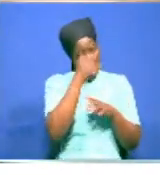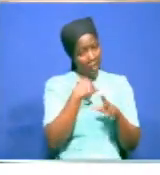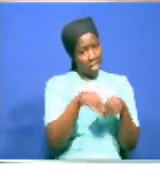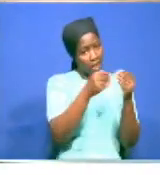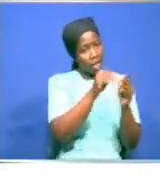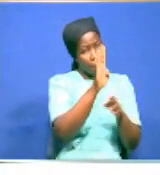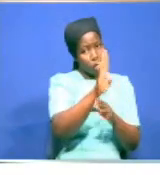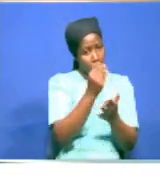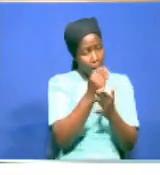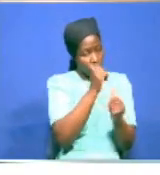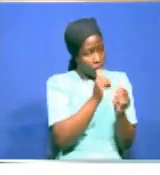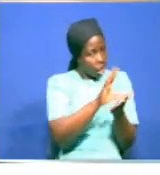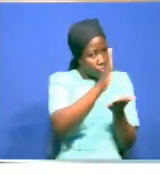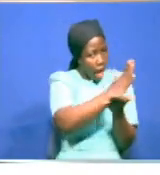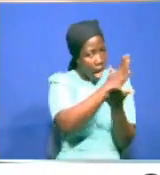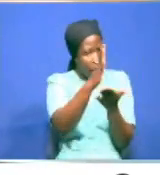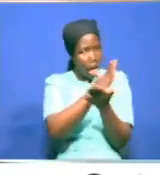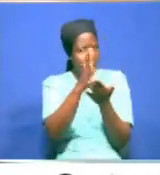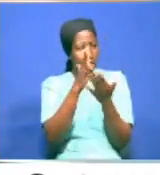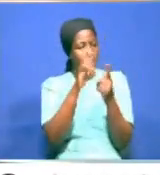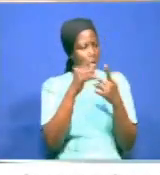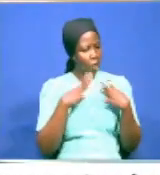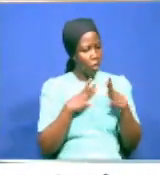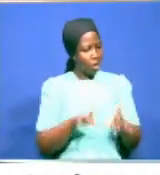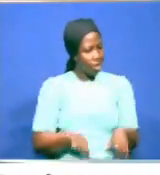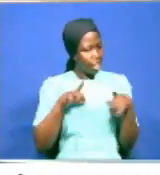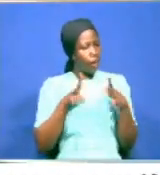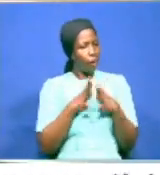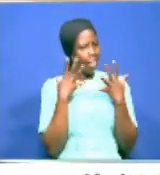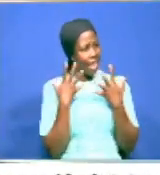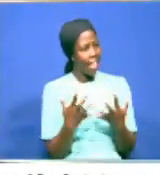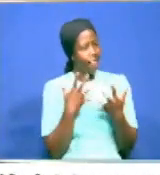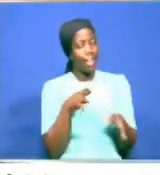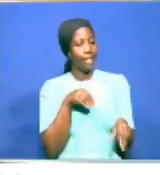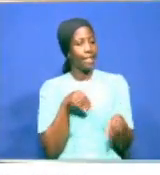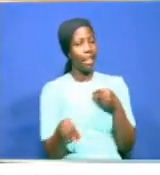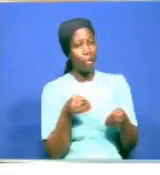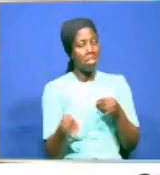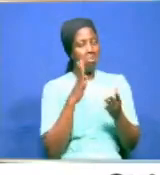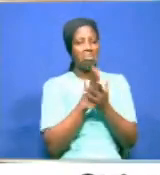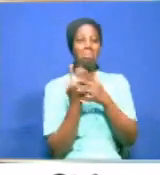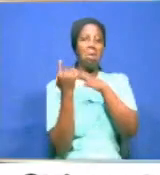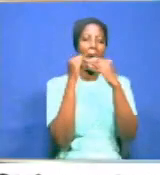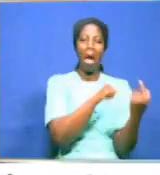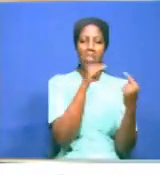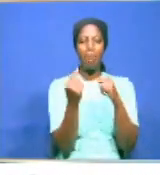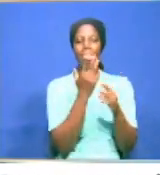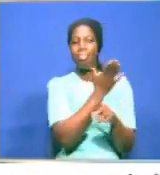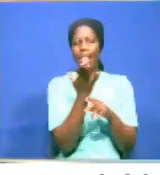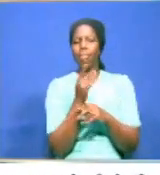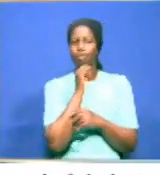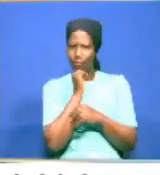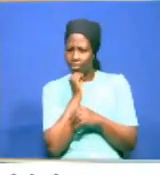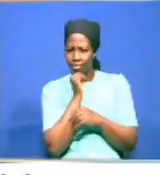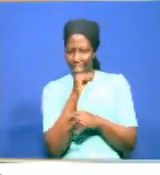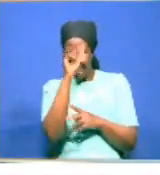going to be distributed to people living with a severe disability. And there have been arguments that what criteria did they use?